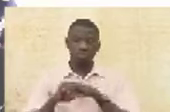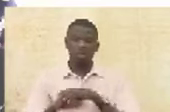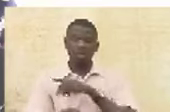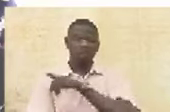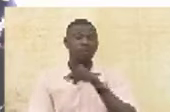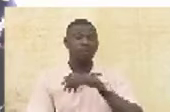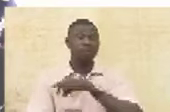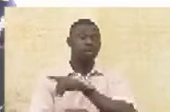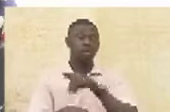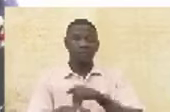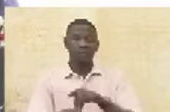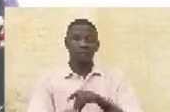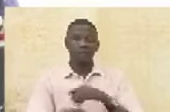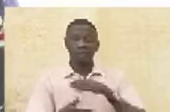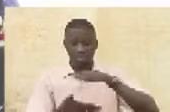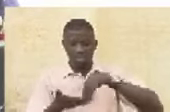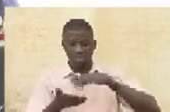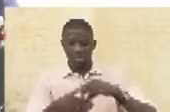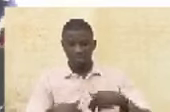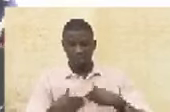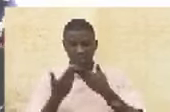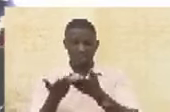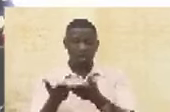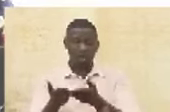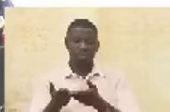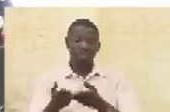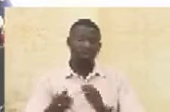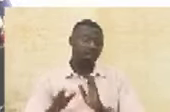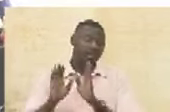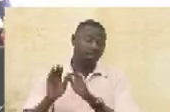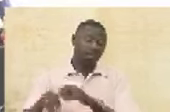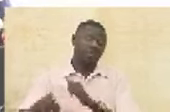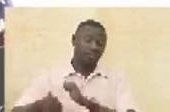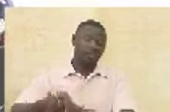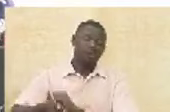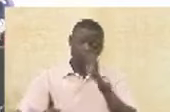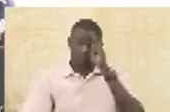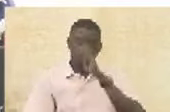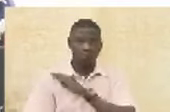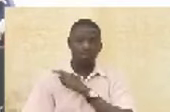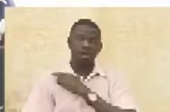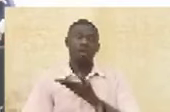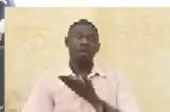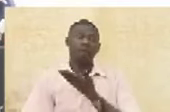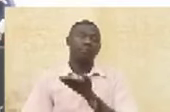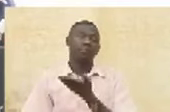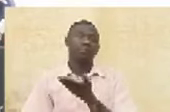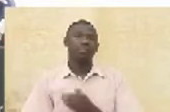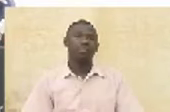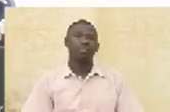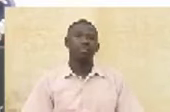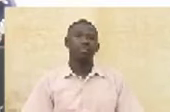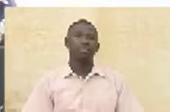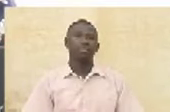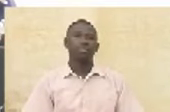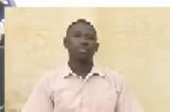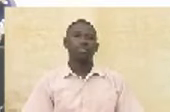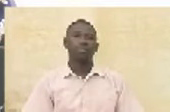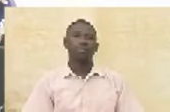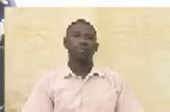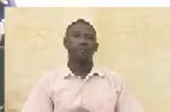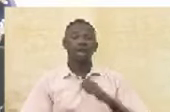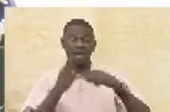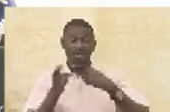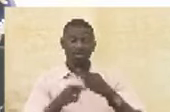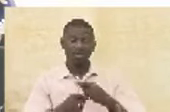places, the papers that were issued were left with him. How soon after the incident did you receive